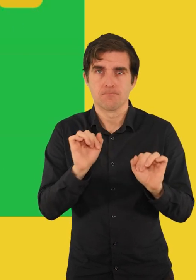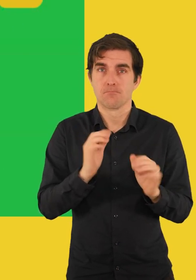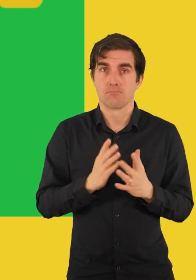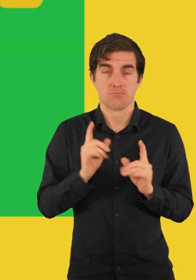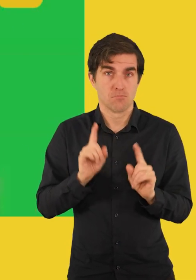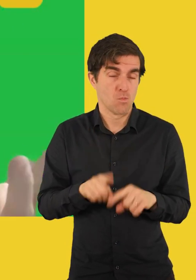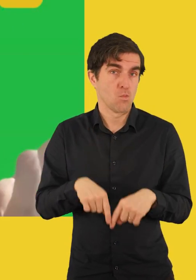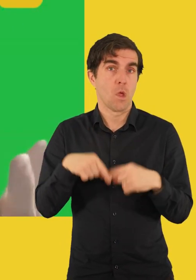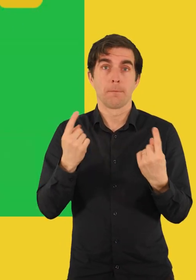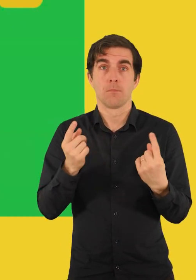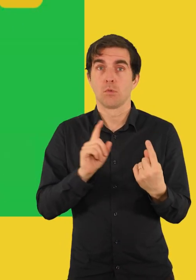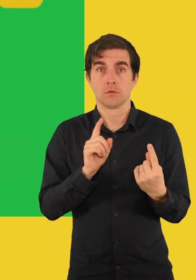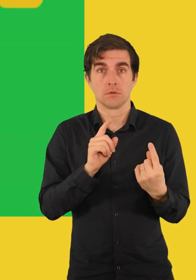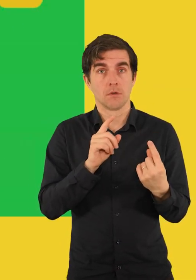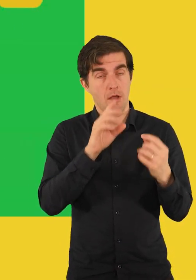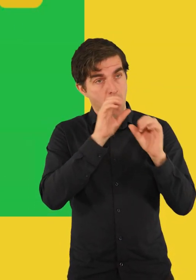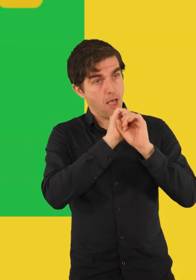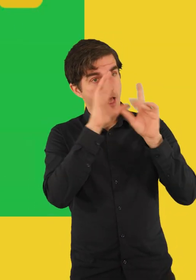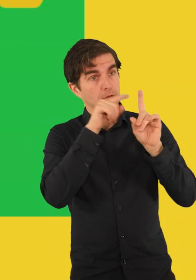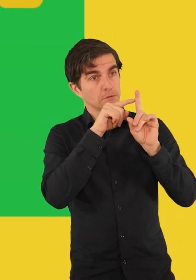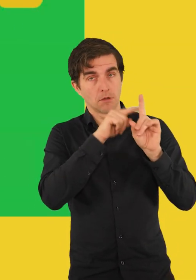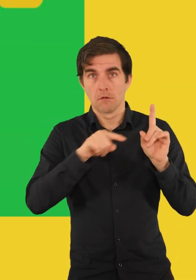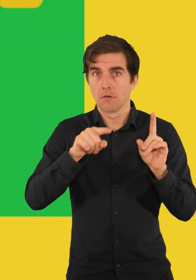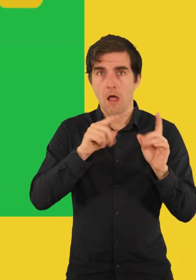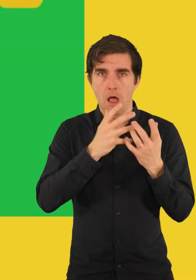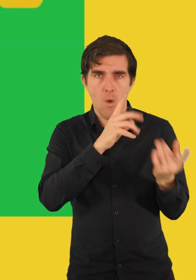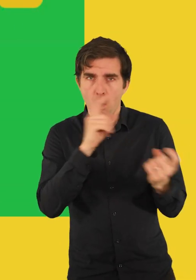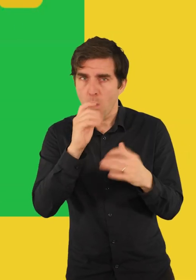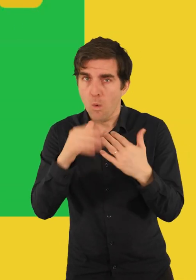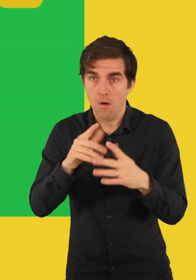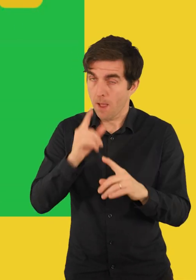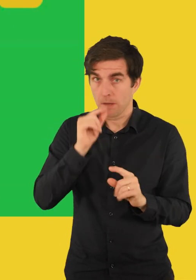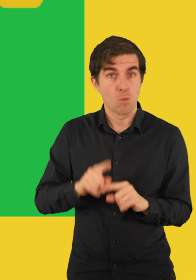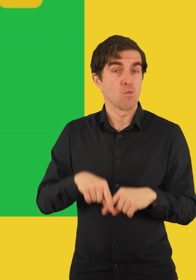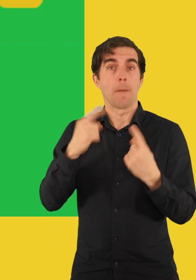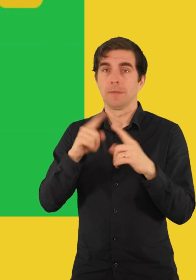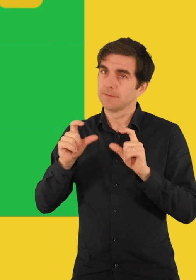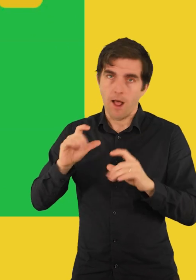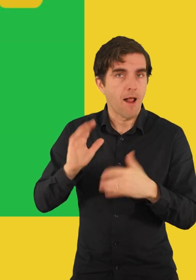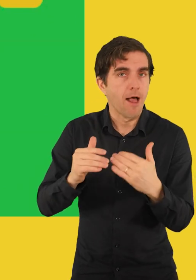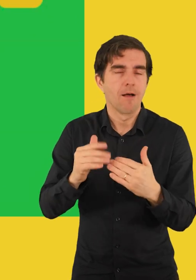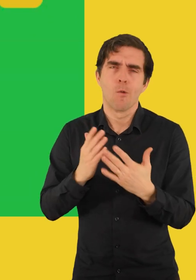and completely different interpretations of what the ideas can come to. Thank you so much.